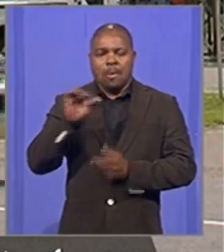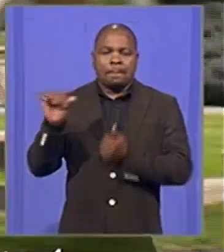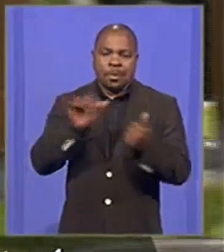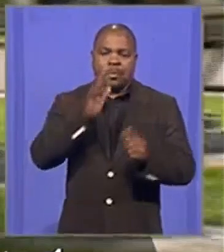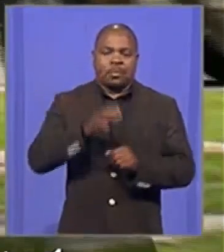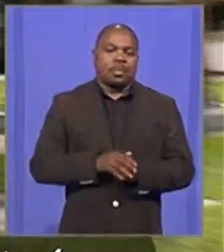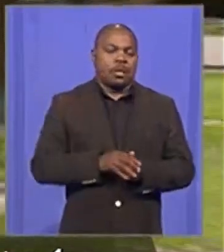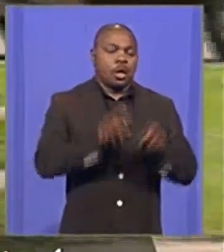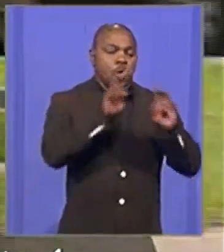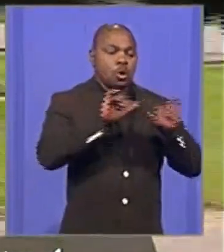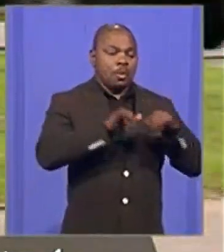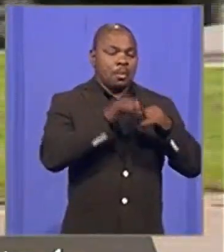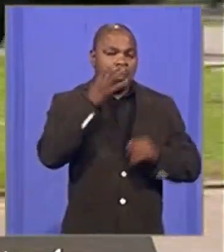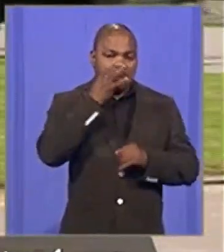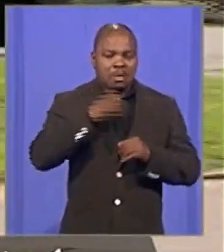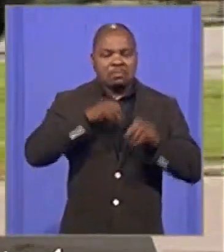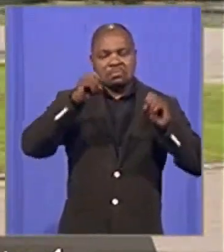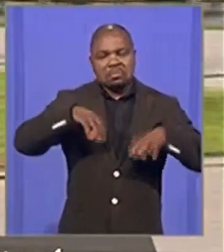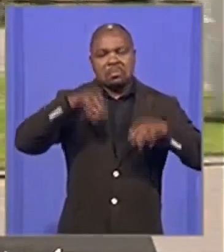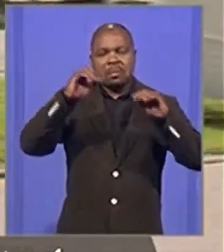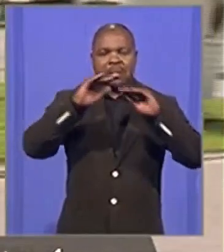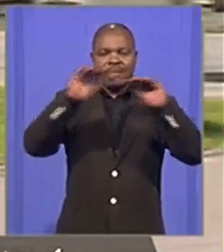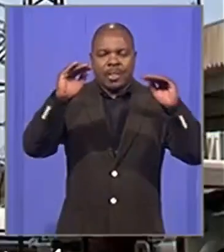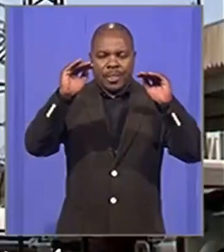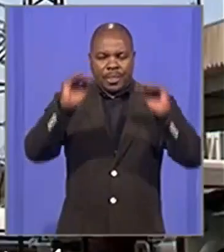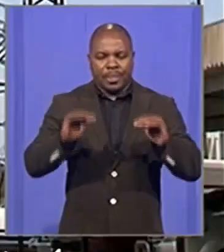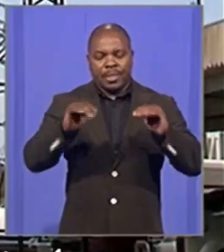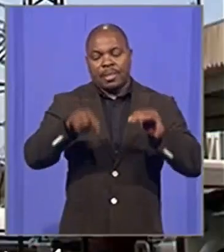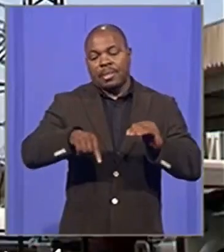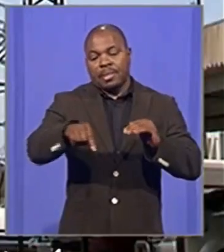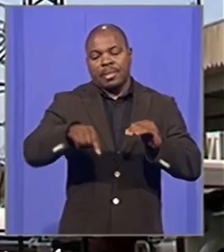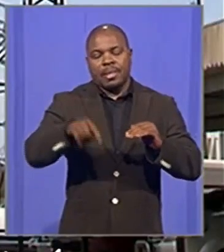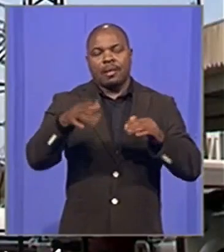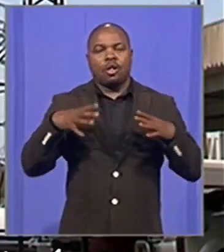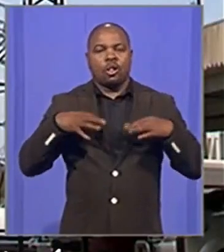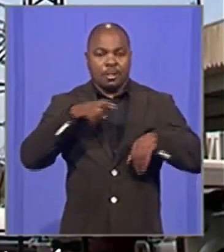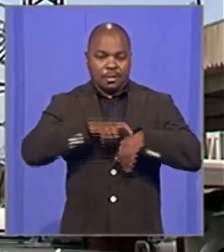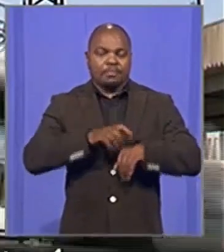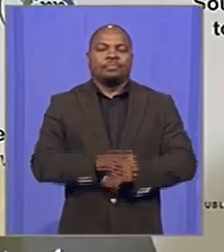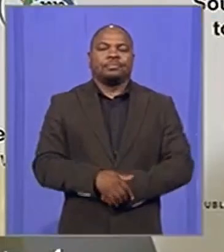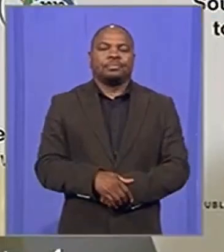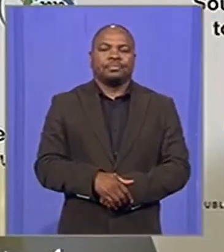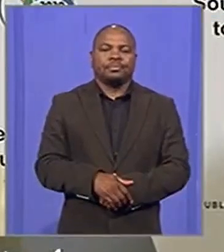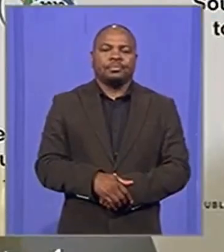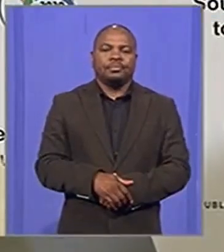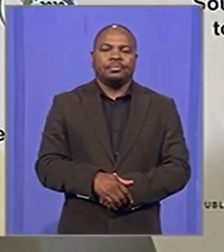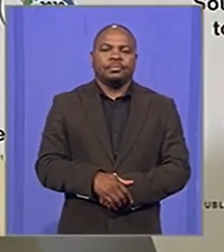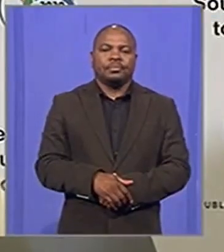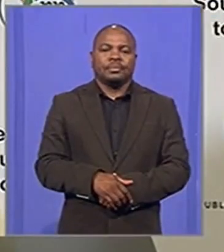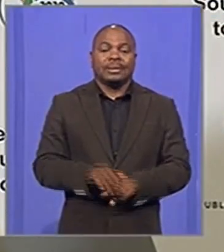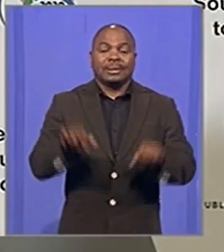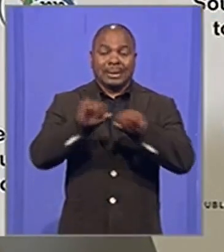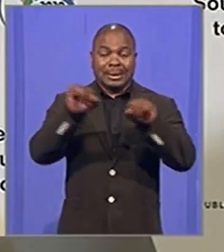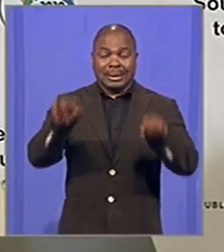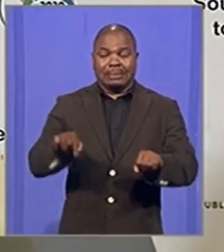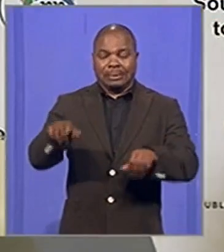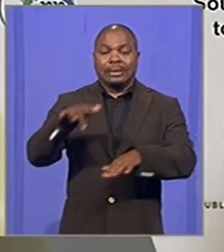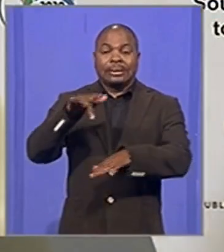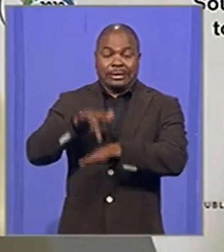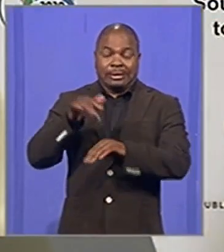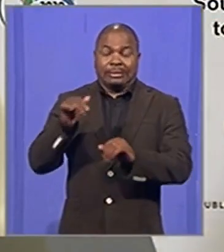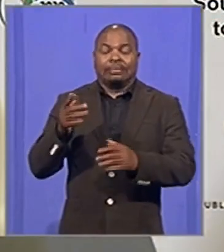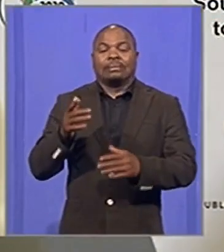e rulagantsweng ya motlakase a tlile go wela tlase ka motsi wa malatsi a meletlo. The system is vulnerable,